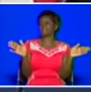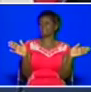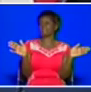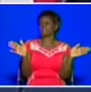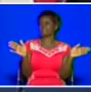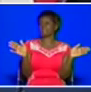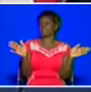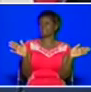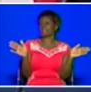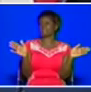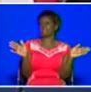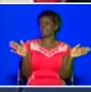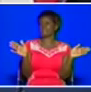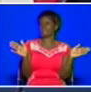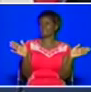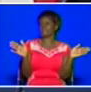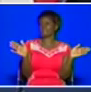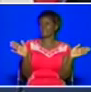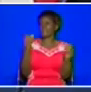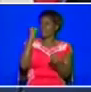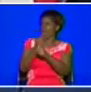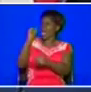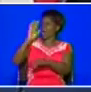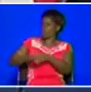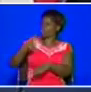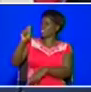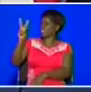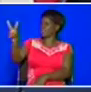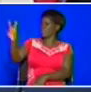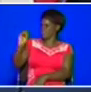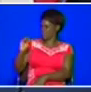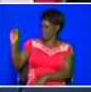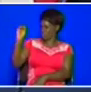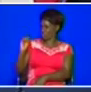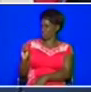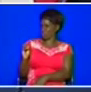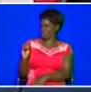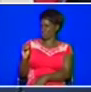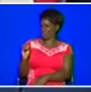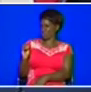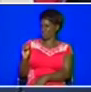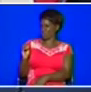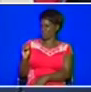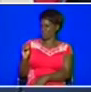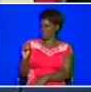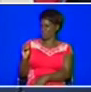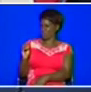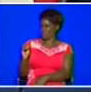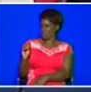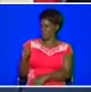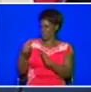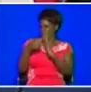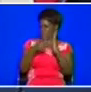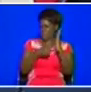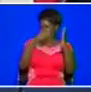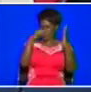here, perhaps to explain some of those. We don't work on TV. Well, but Kenyans want to hear from you. Well, those are the things we're not asking you to work on TV, David. We're just asking for some details. But